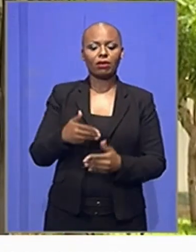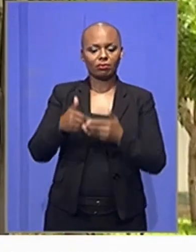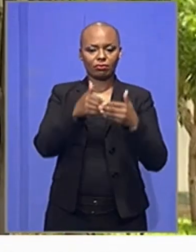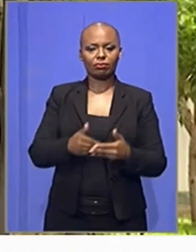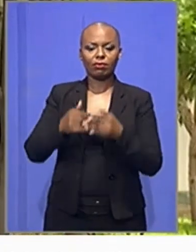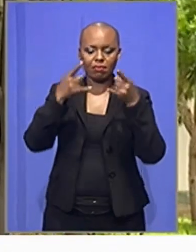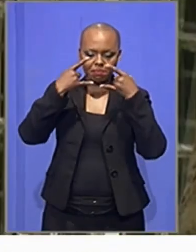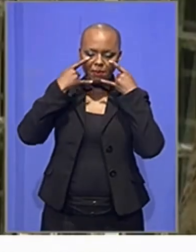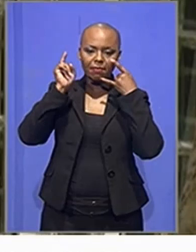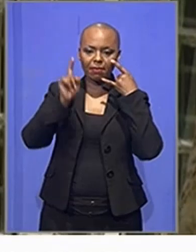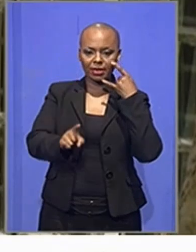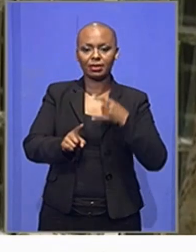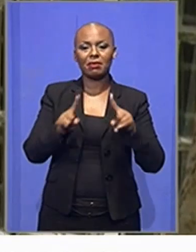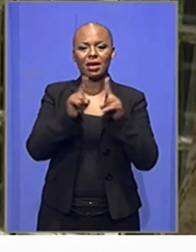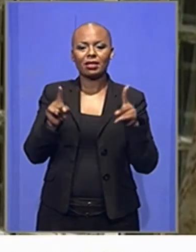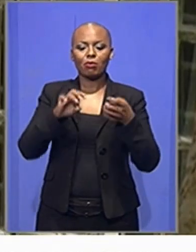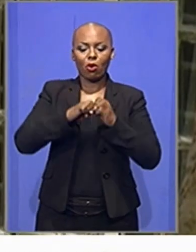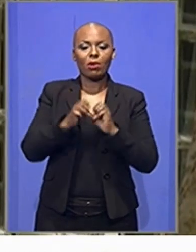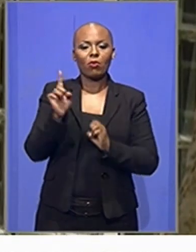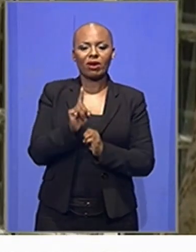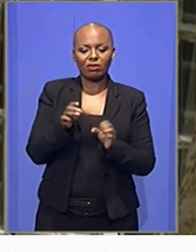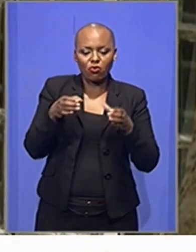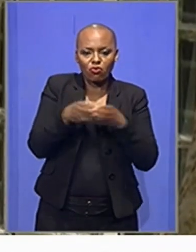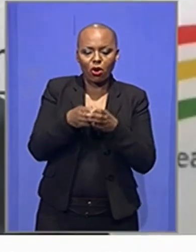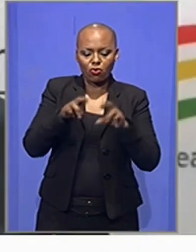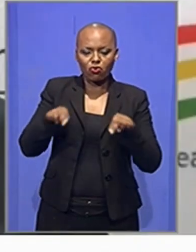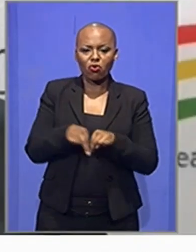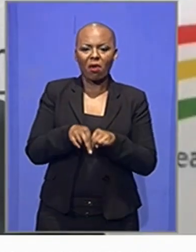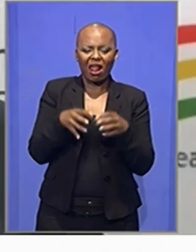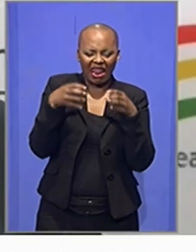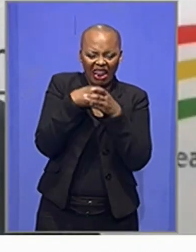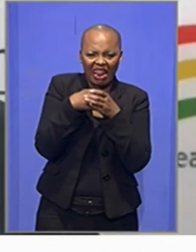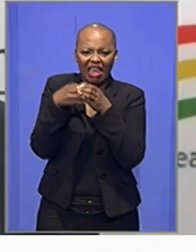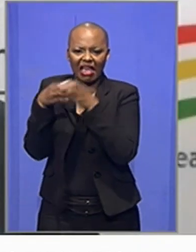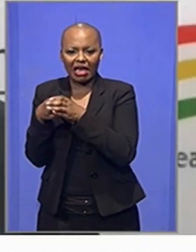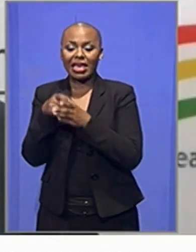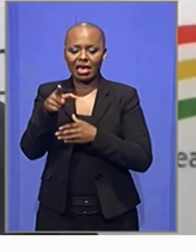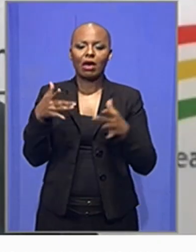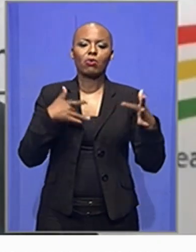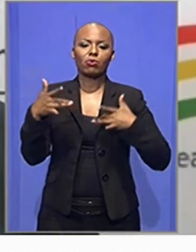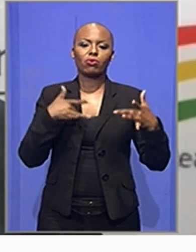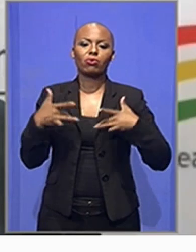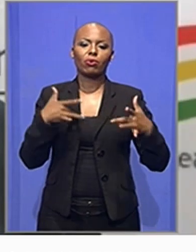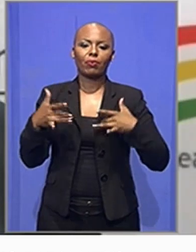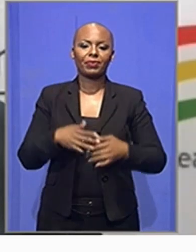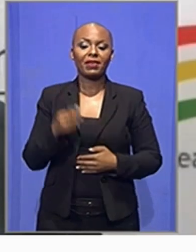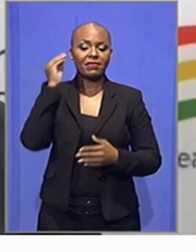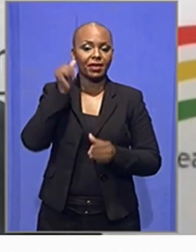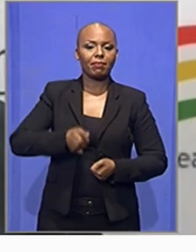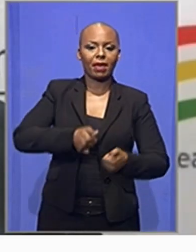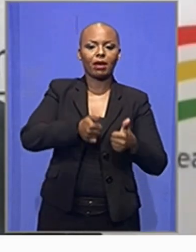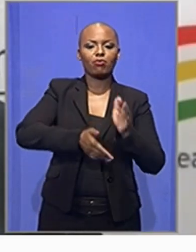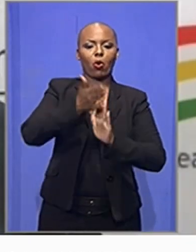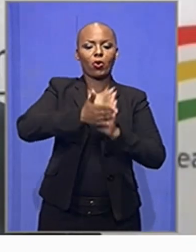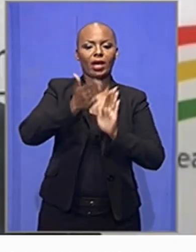kwa diphaposing e santse le tlhoba boroko. At the right time, we will provide feedback on the progress and the discussions that